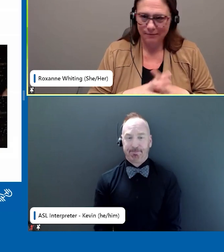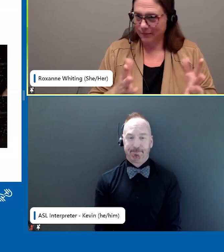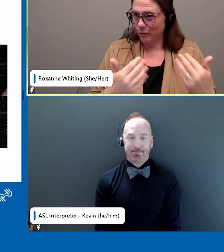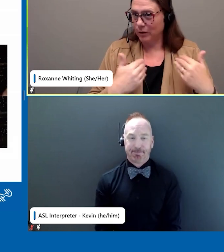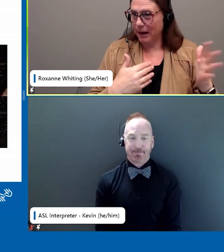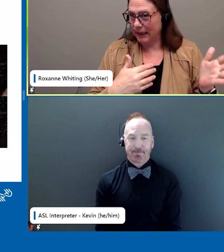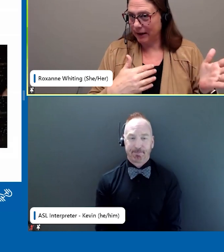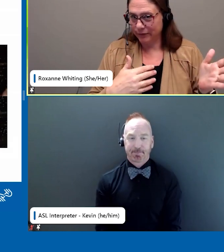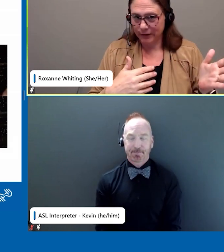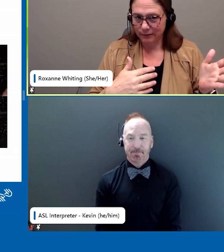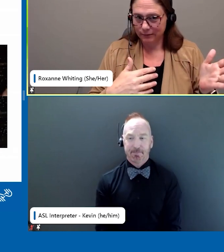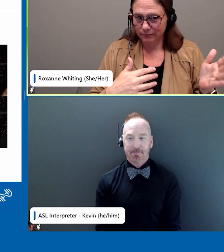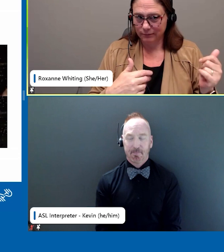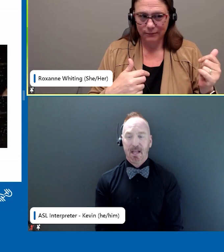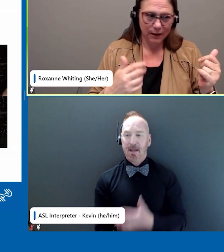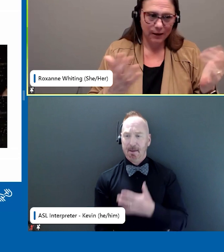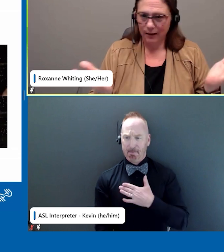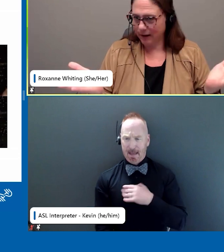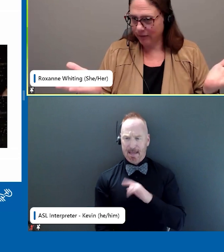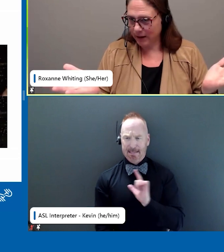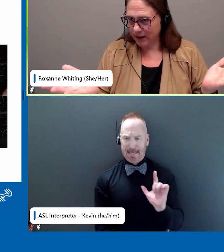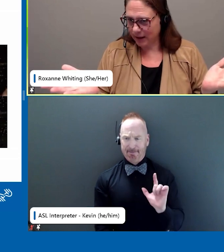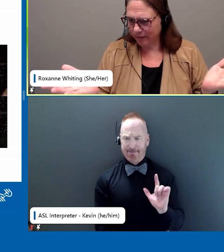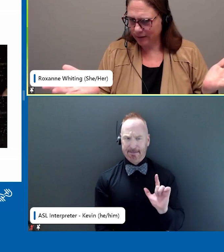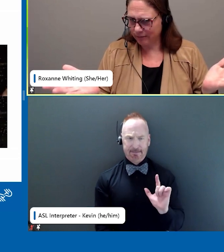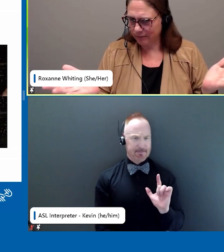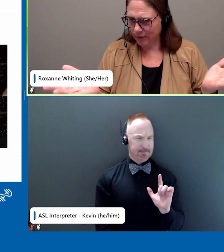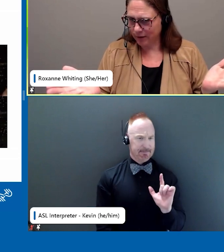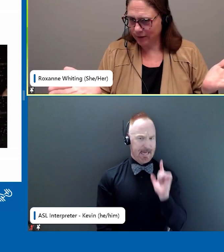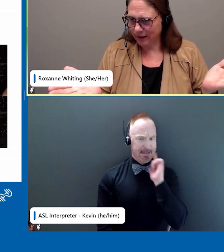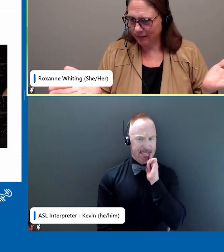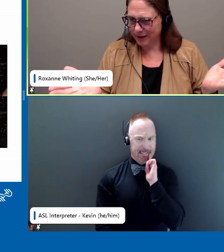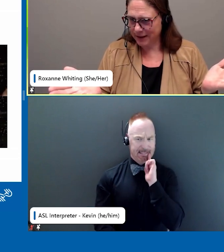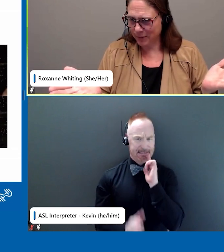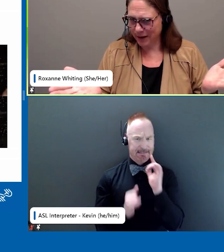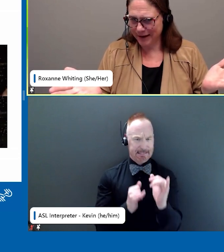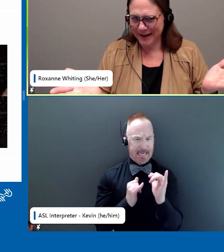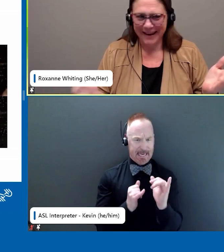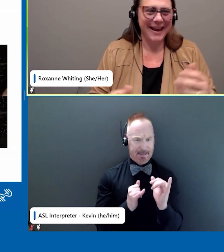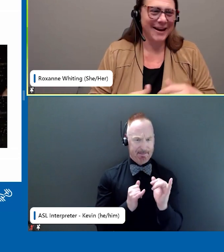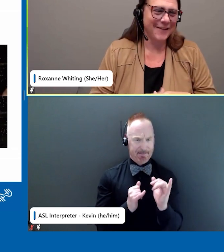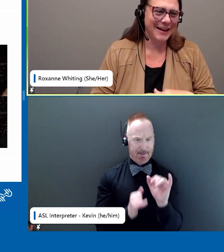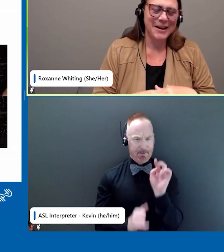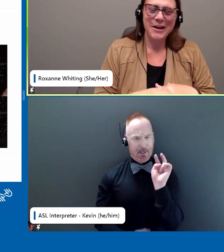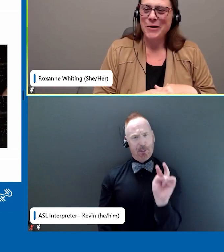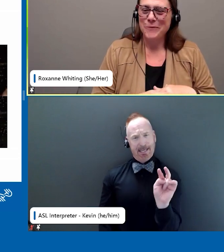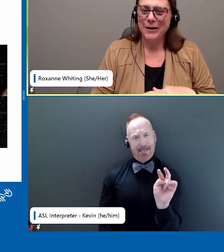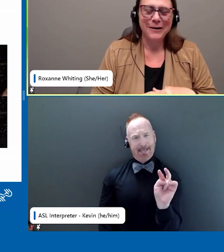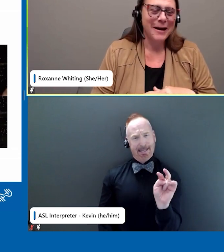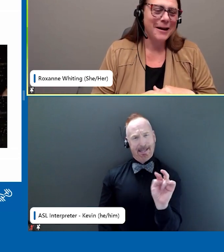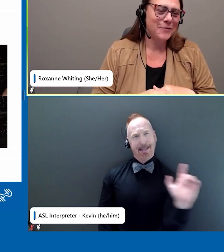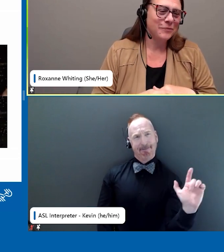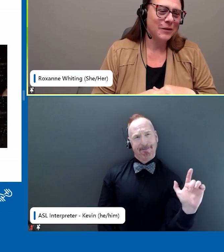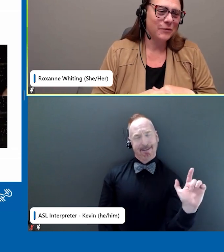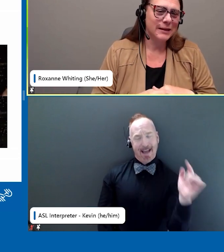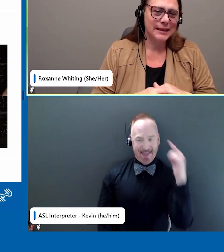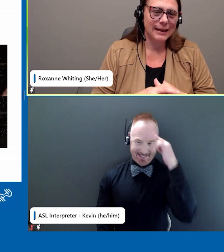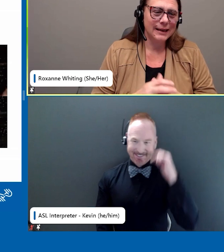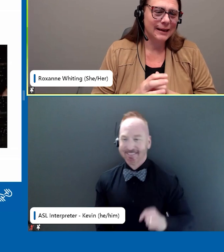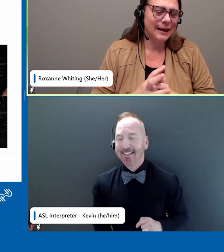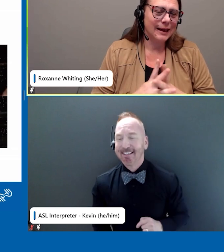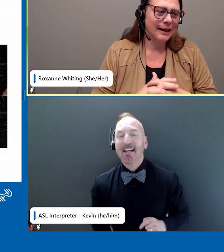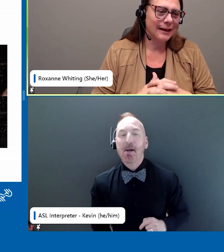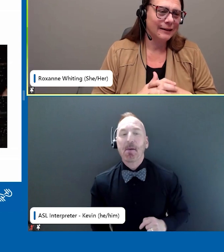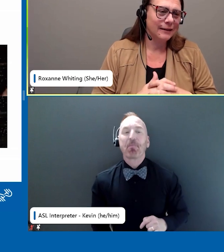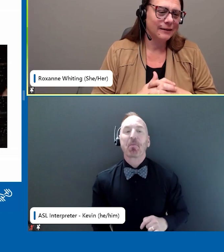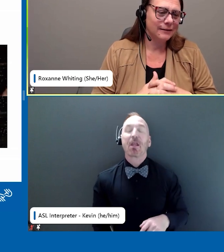on, well, my left, and I think everybody's left, we're all looking the same way, I think. Anyway, where we